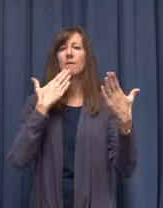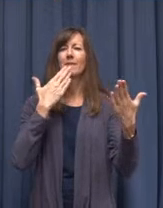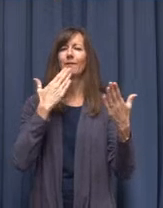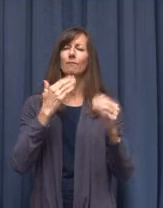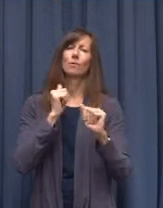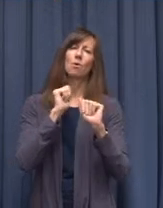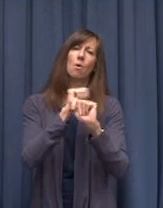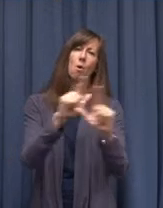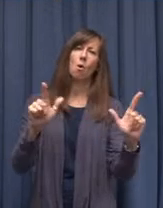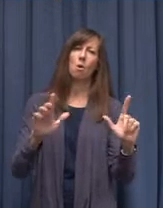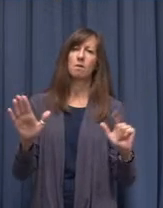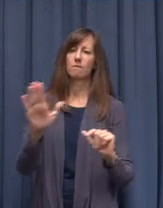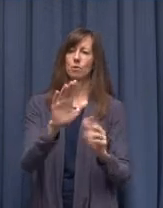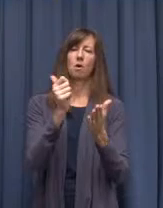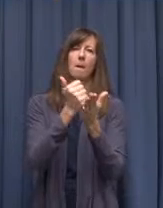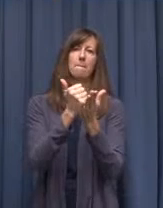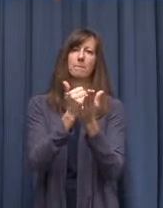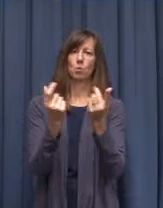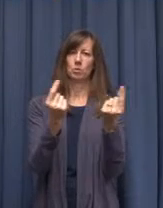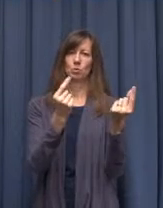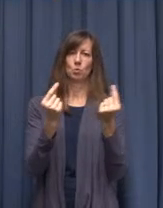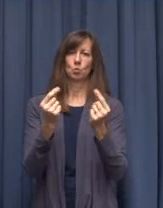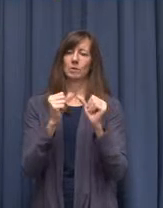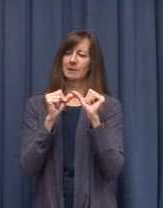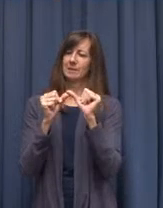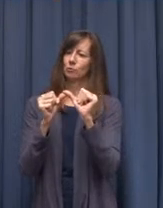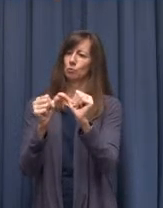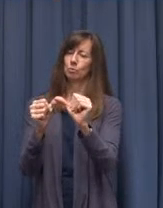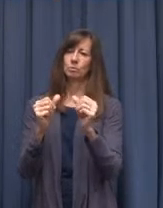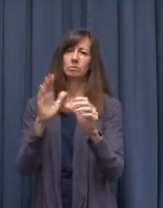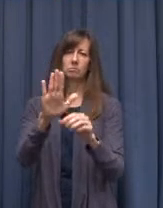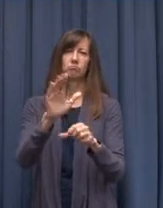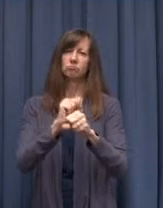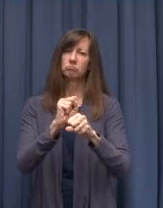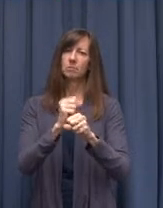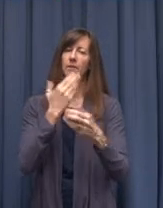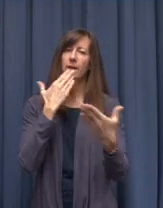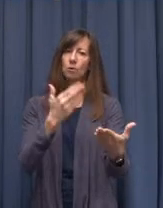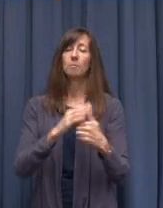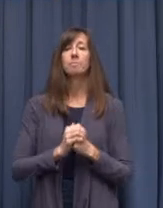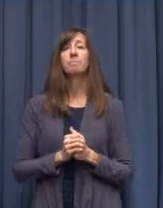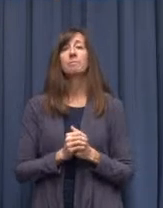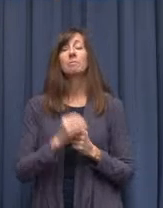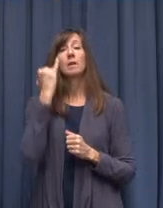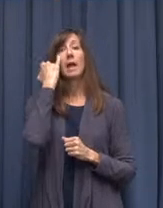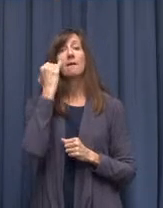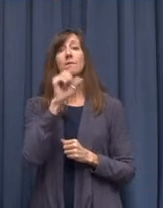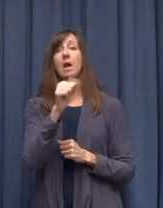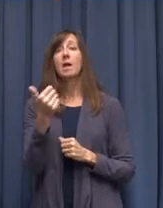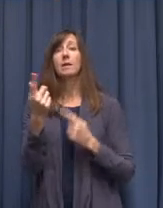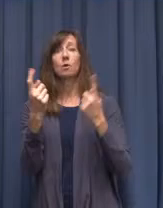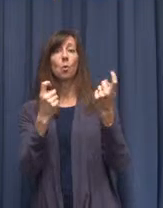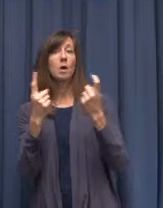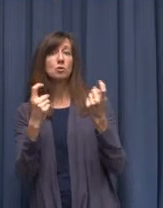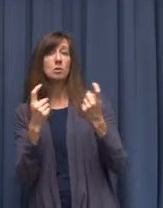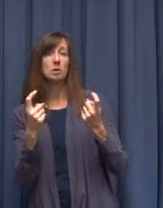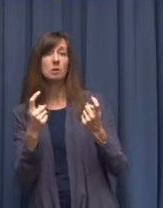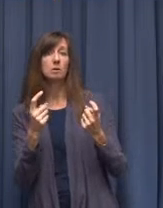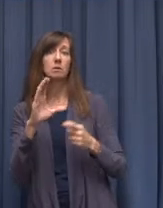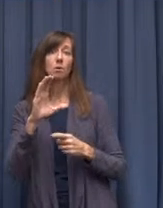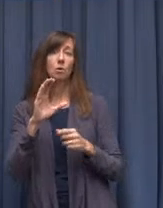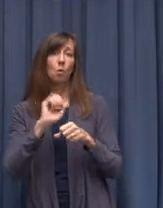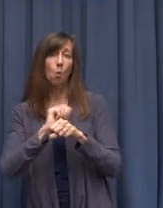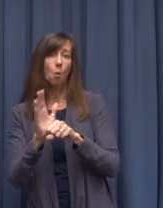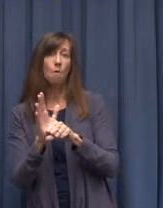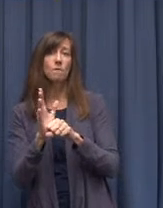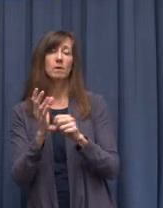what you're continuing to do. If you have any questions, whether it's COVID related or other needs, you can always call our